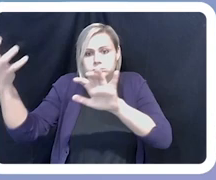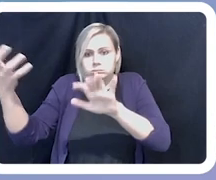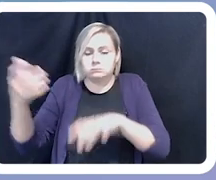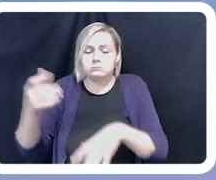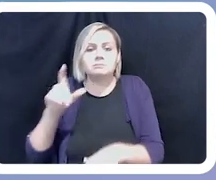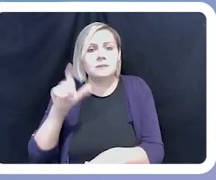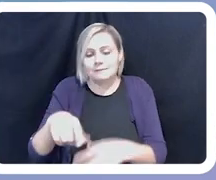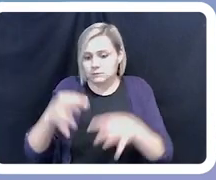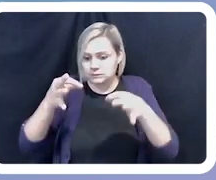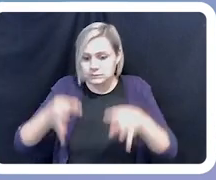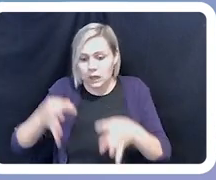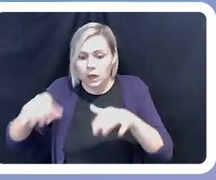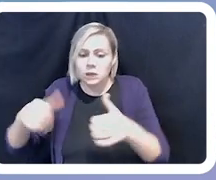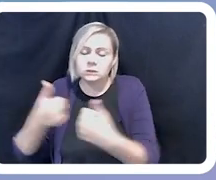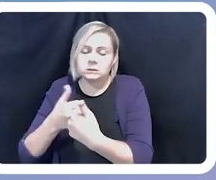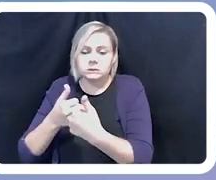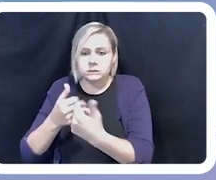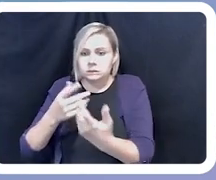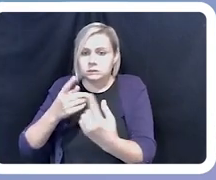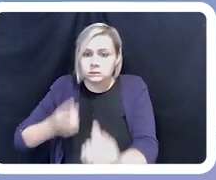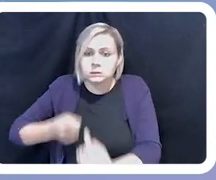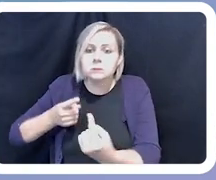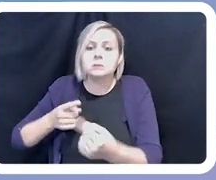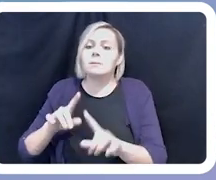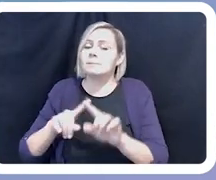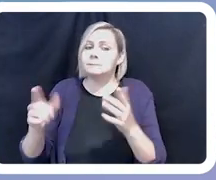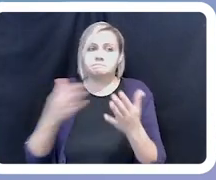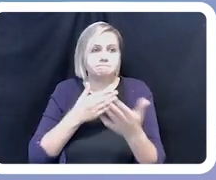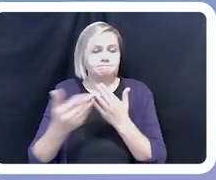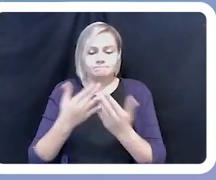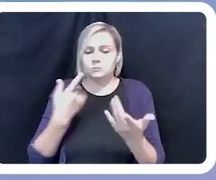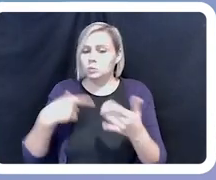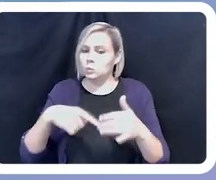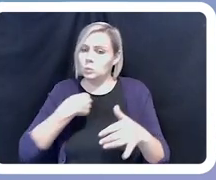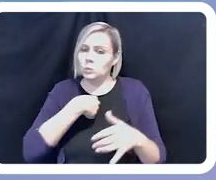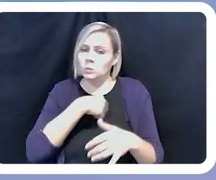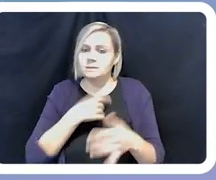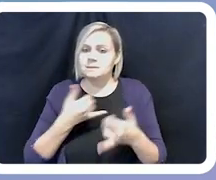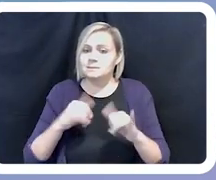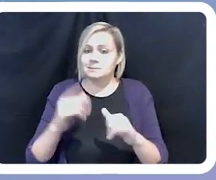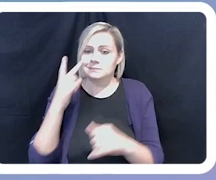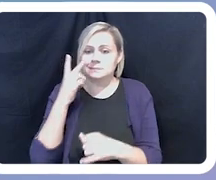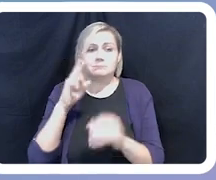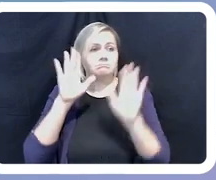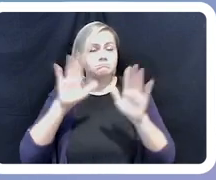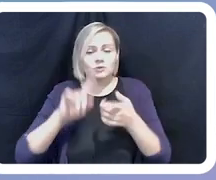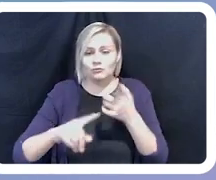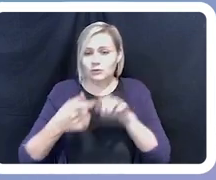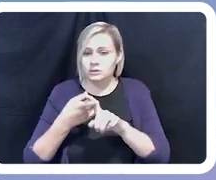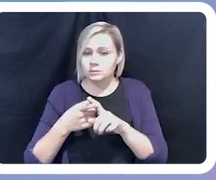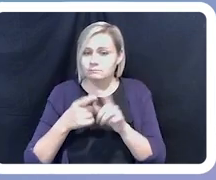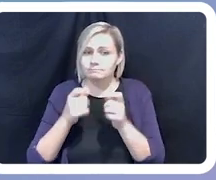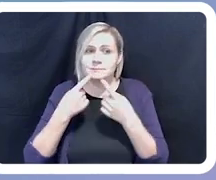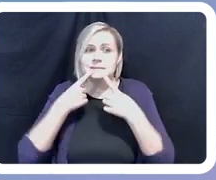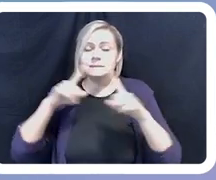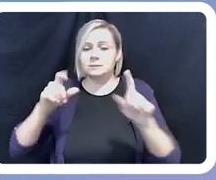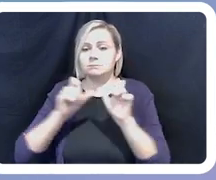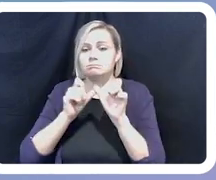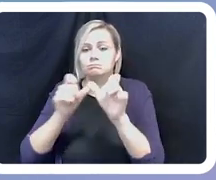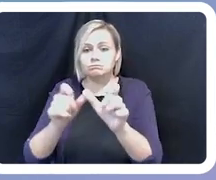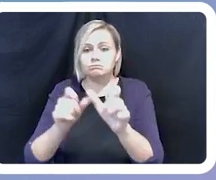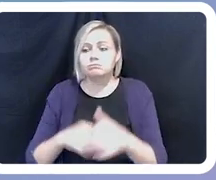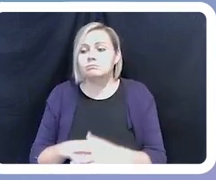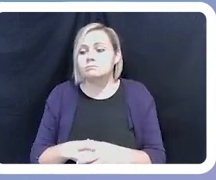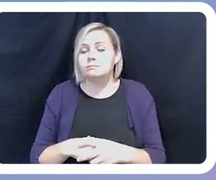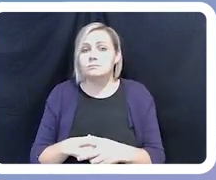make challenging decisions. But through it all, we've seen incredible friendships thrive, and we've learned that a best buddy's friendship,